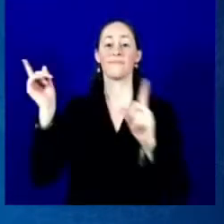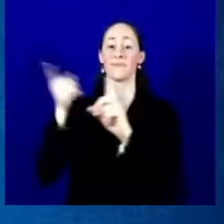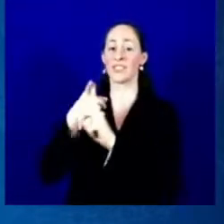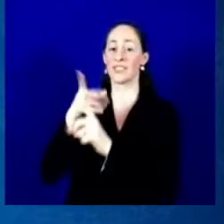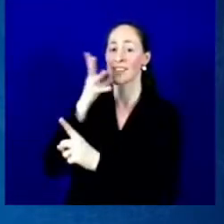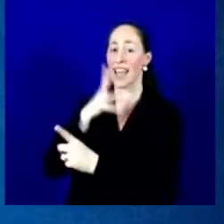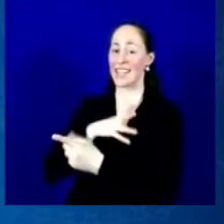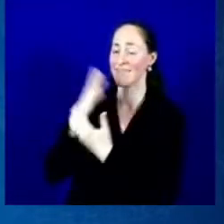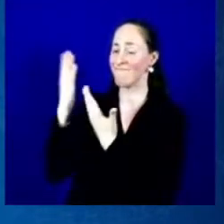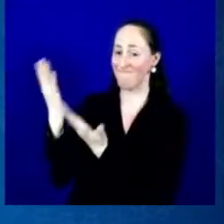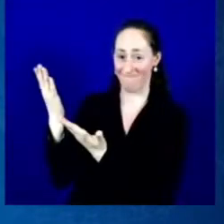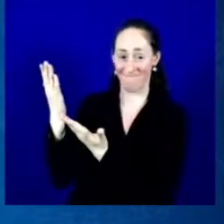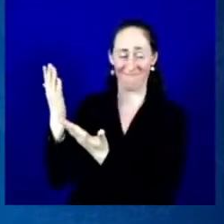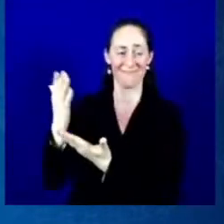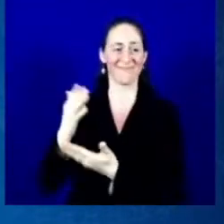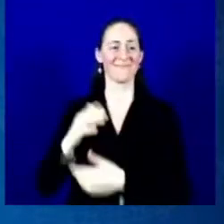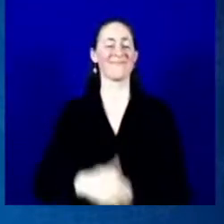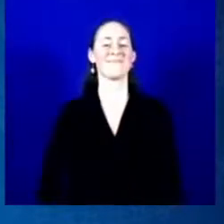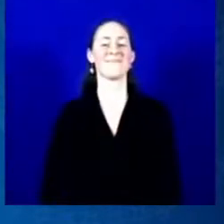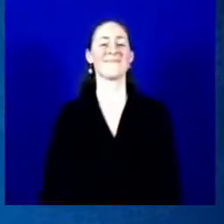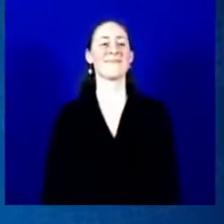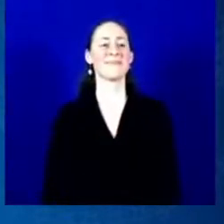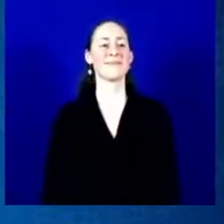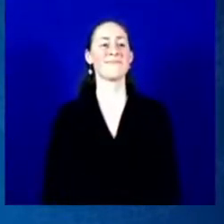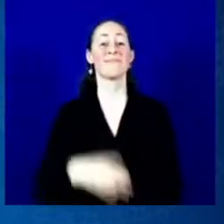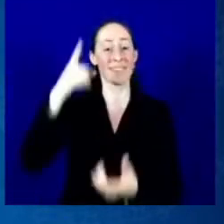I'm her husband.